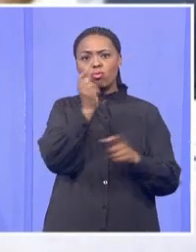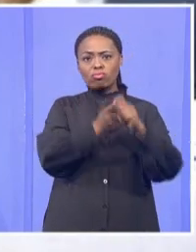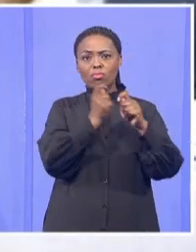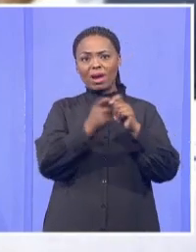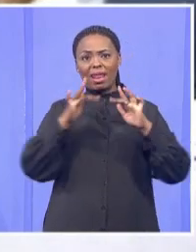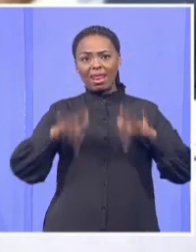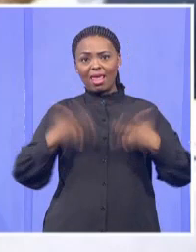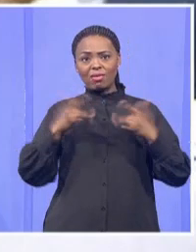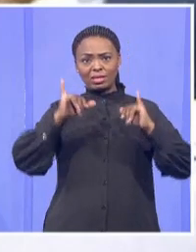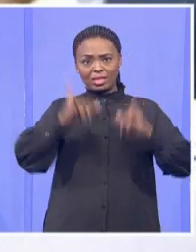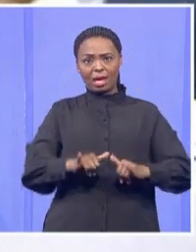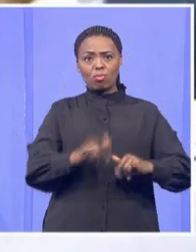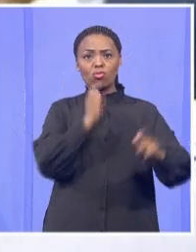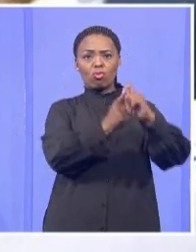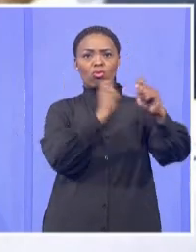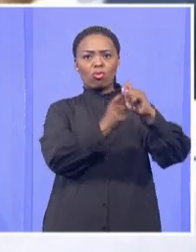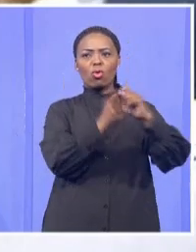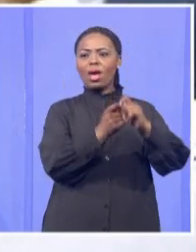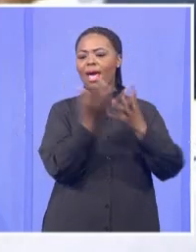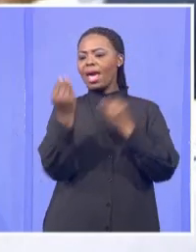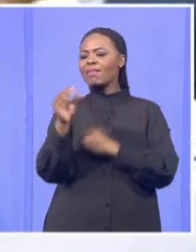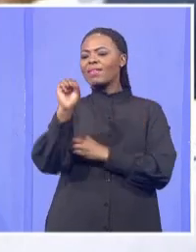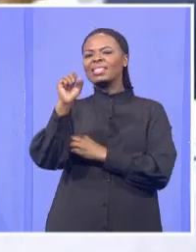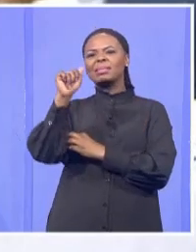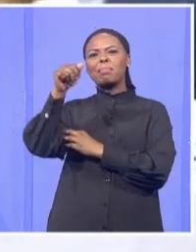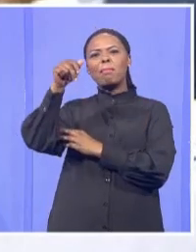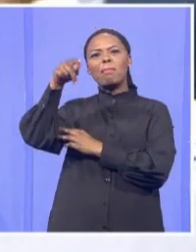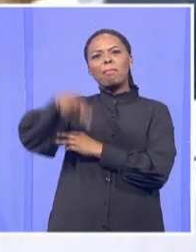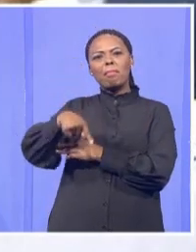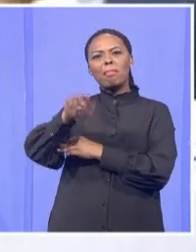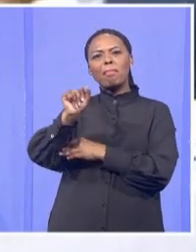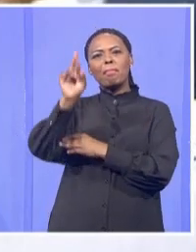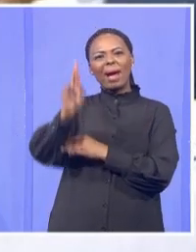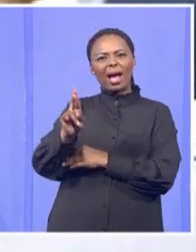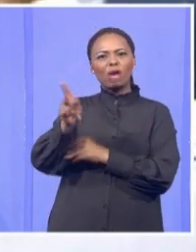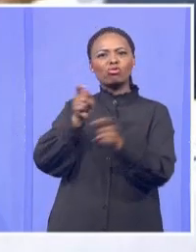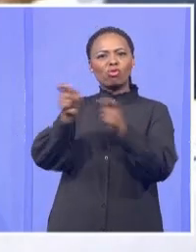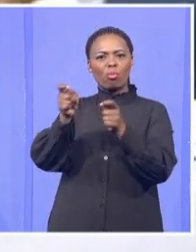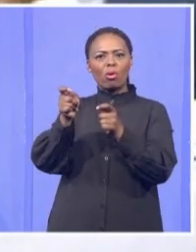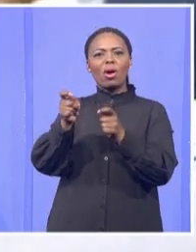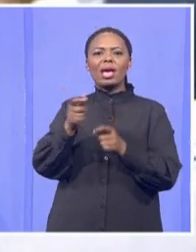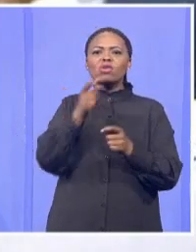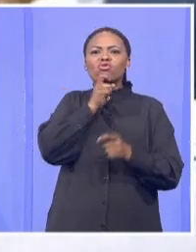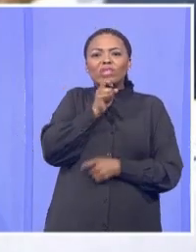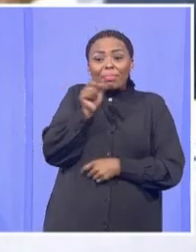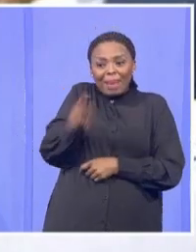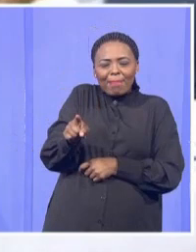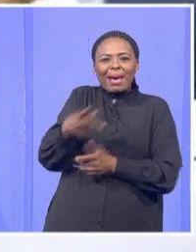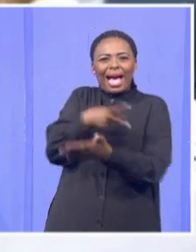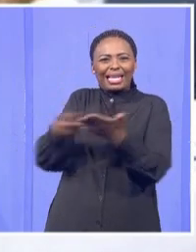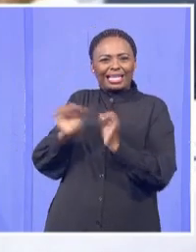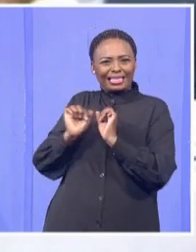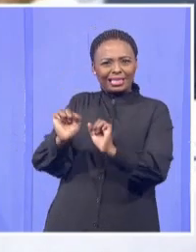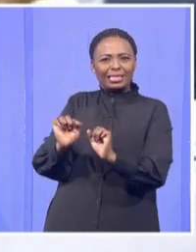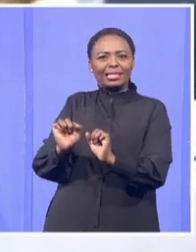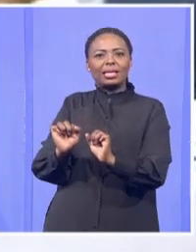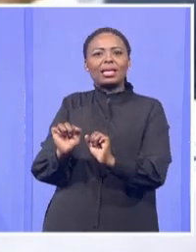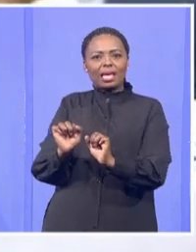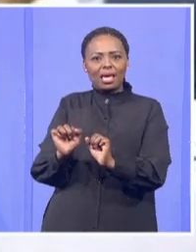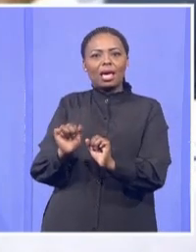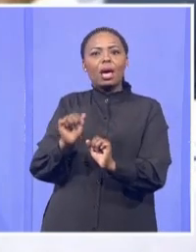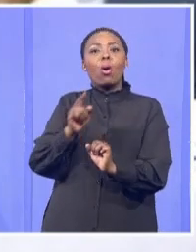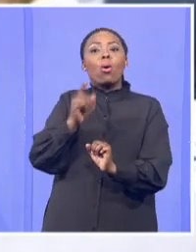spa next to it. You can use the address of the spa as your home address, and then we'll know that you stay around that